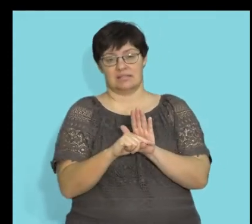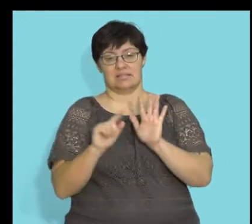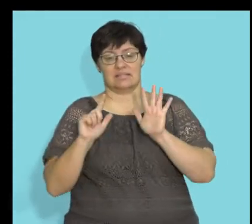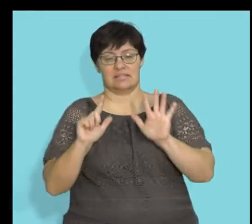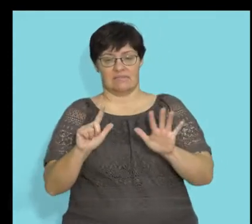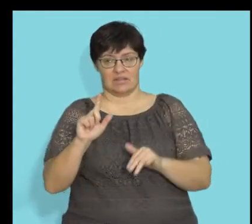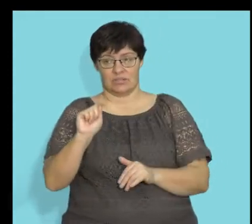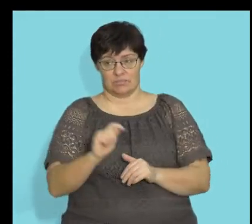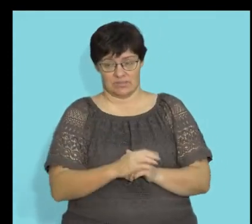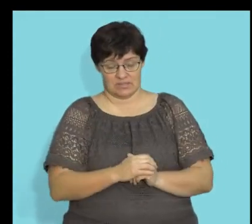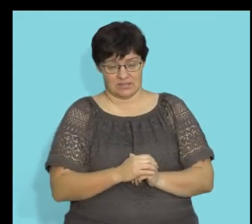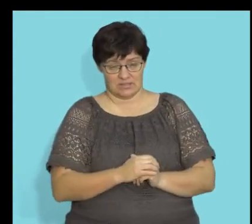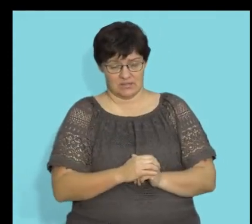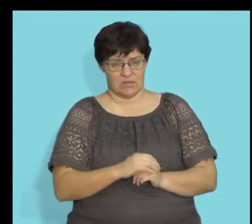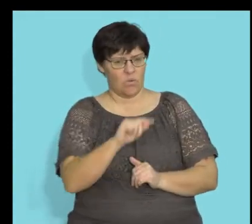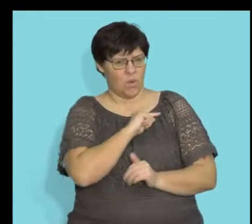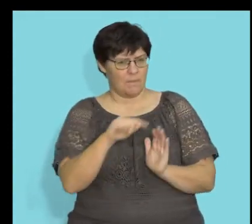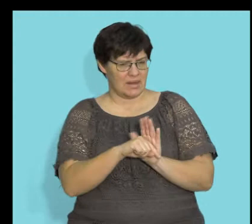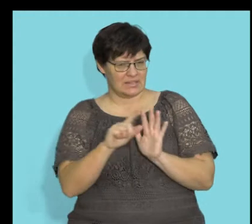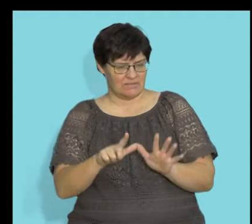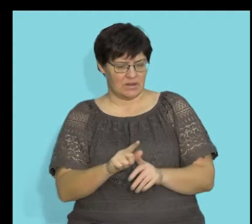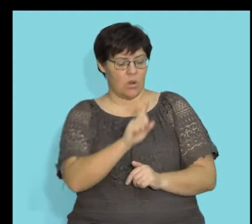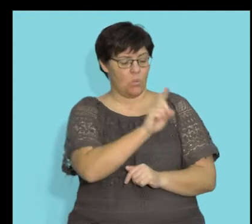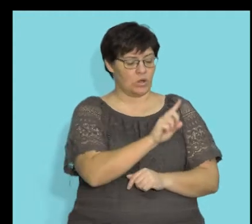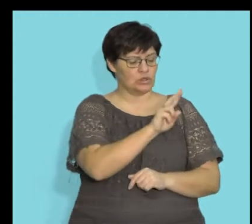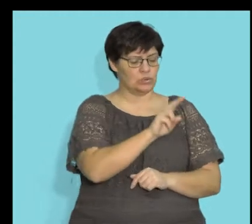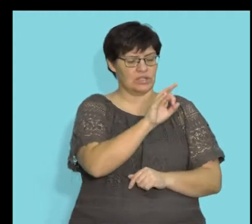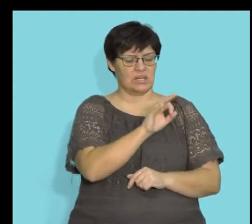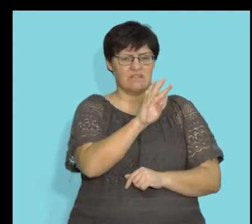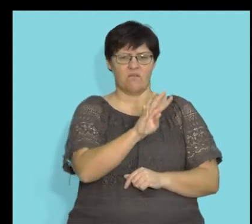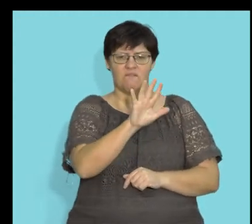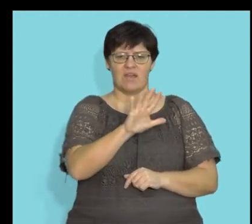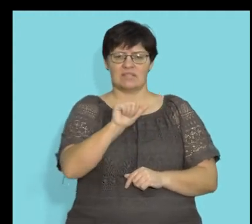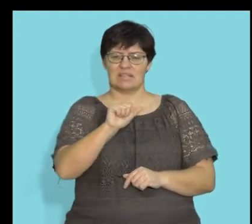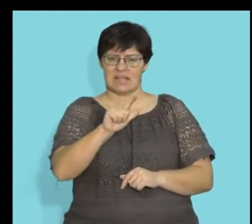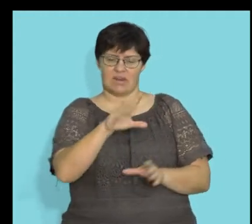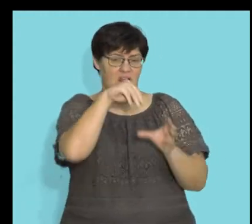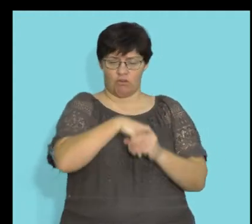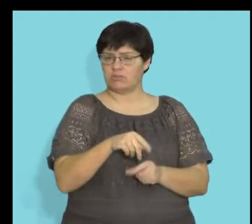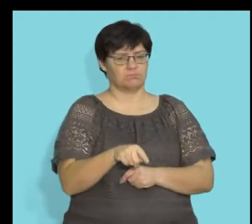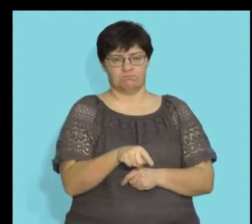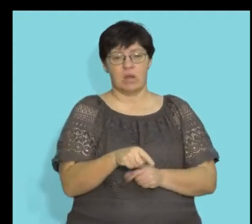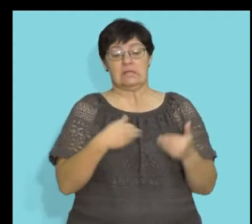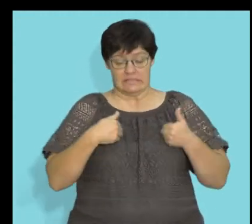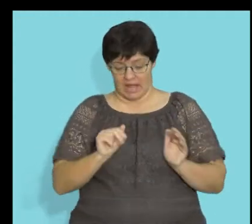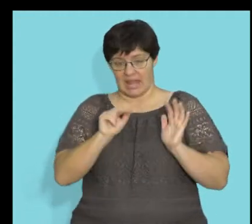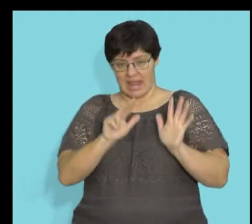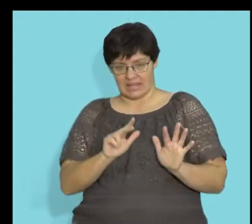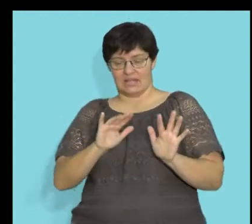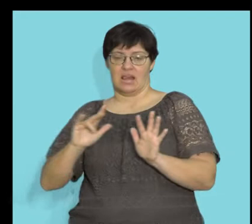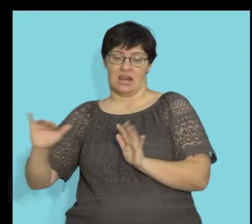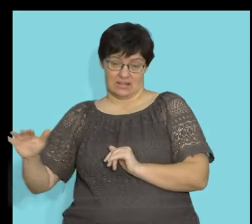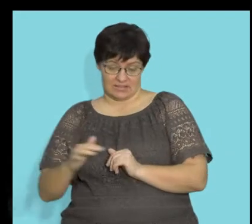minus 7 terms. Why minus 7? 7 terms of this sum were not